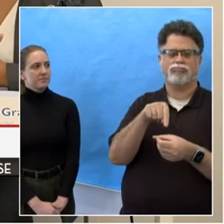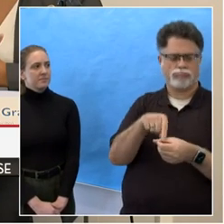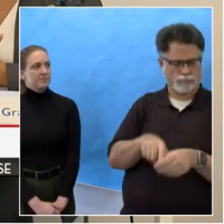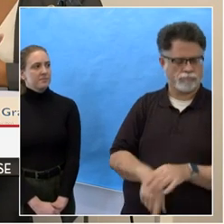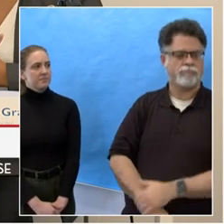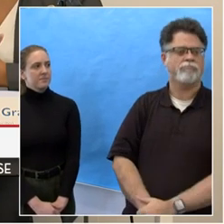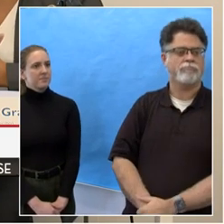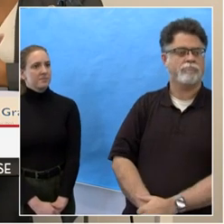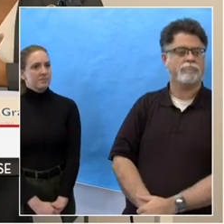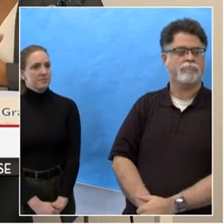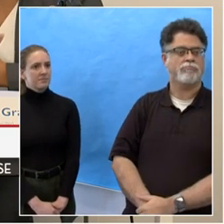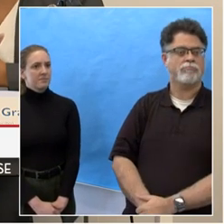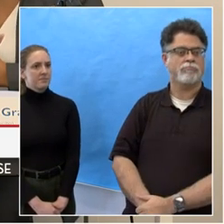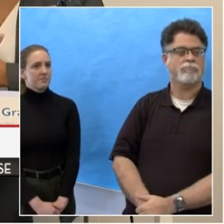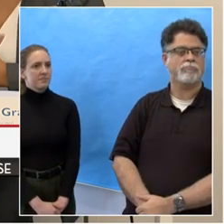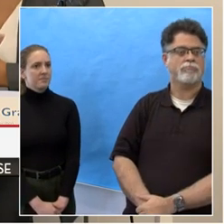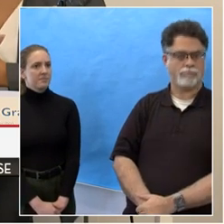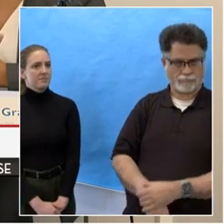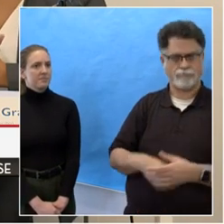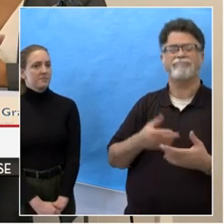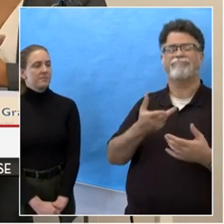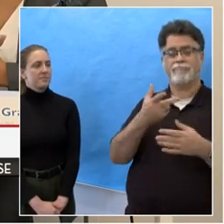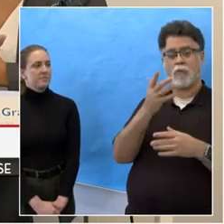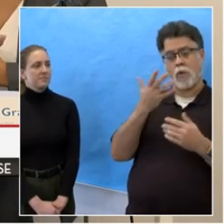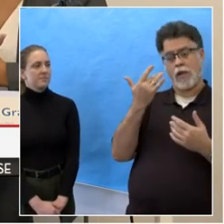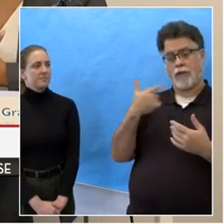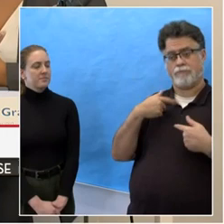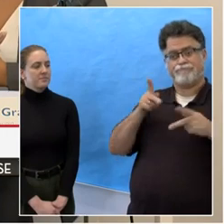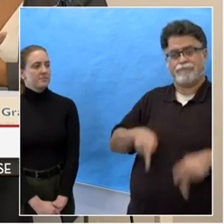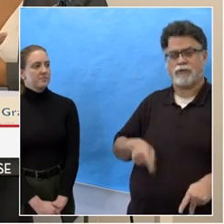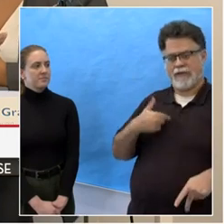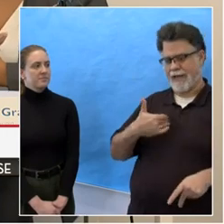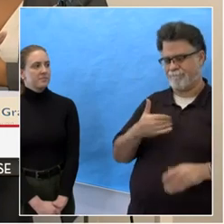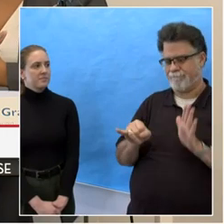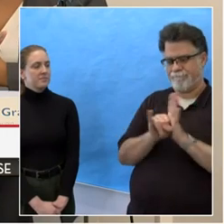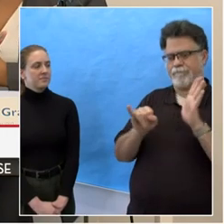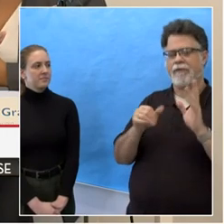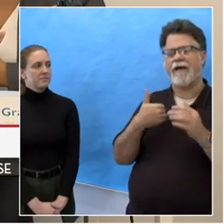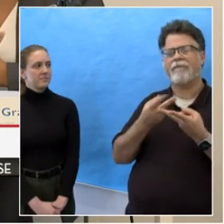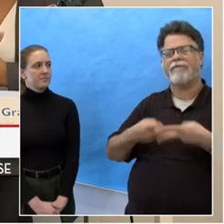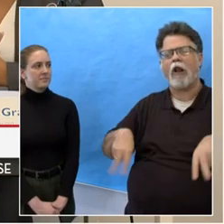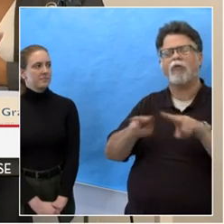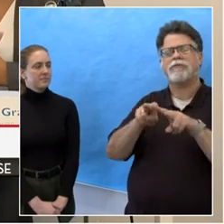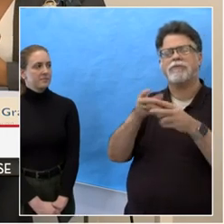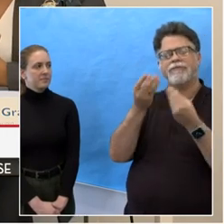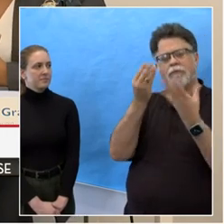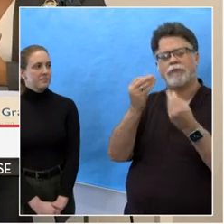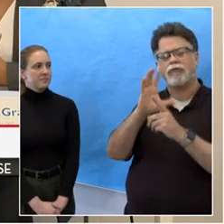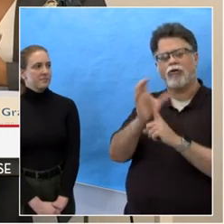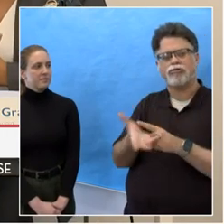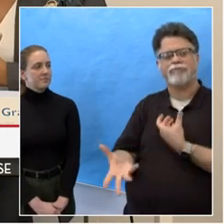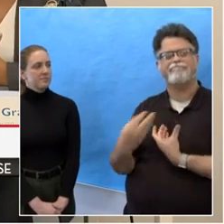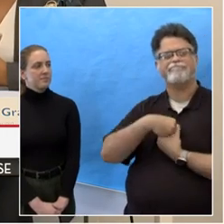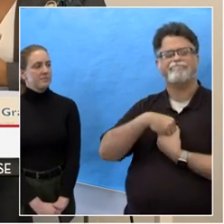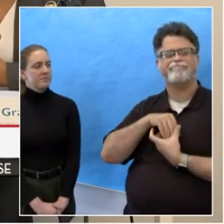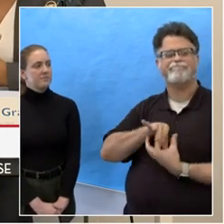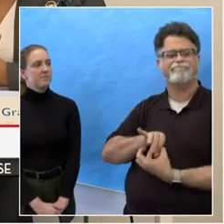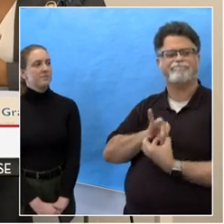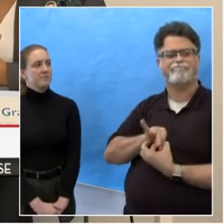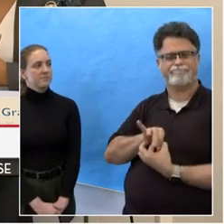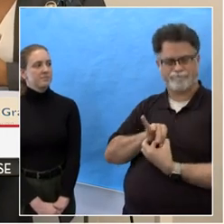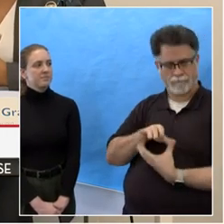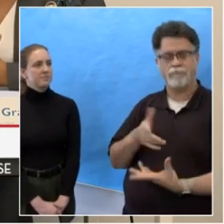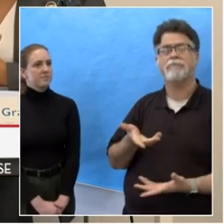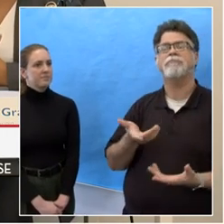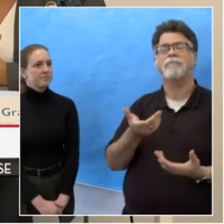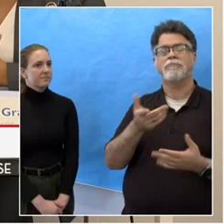Schools Readers Next Door. Like, I want the next iteration of that. I want to continue to blow that out, and we're bullish about it. We have our